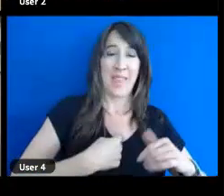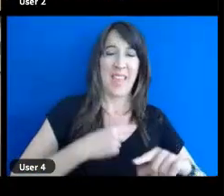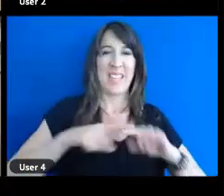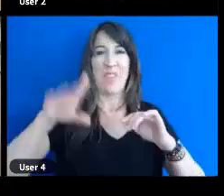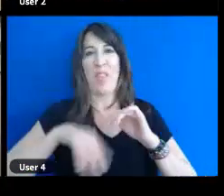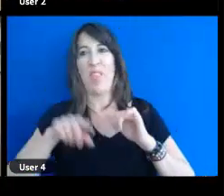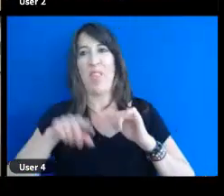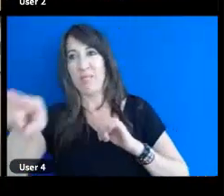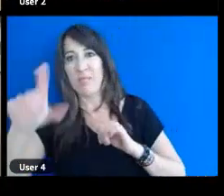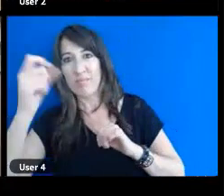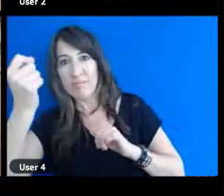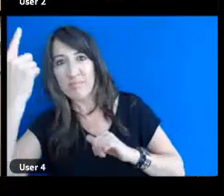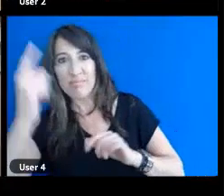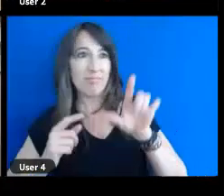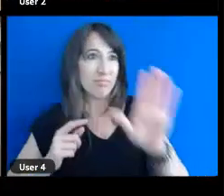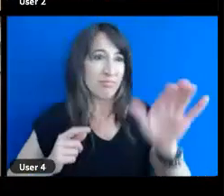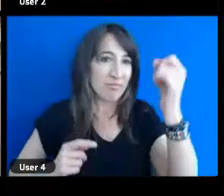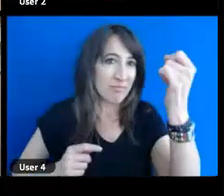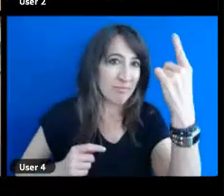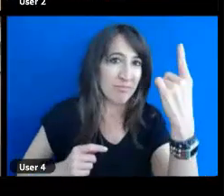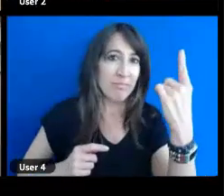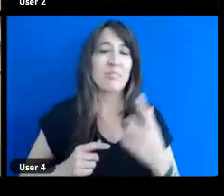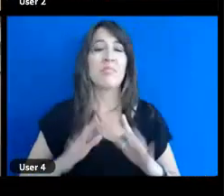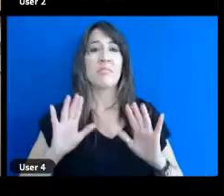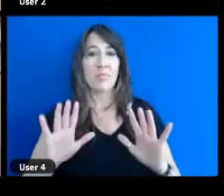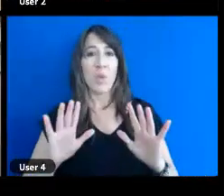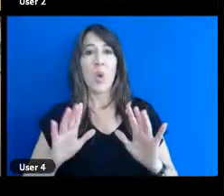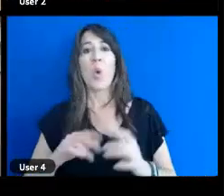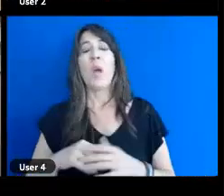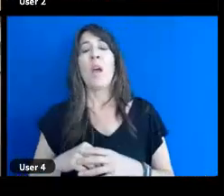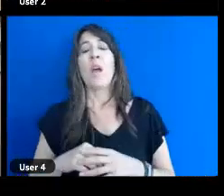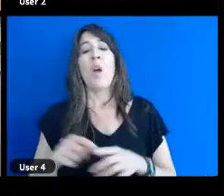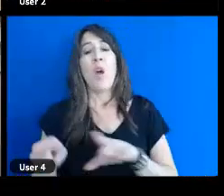work-life balance to me might mean something different to Jamie or to Trish.